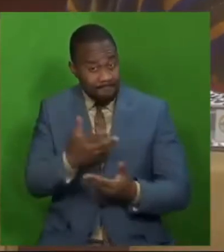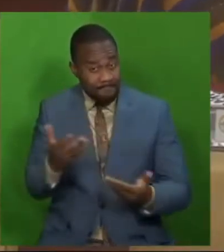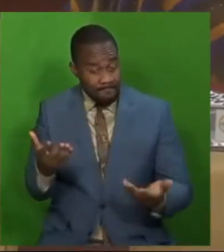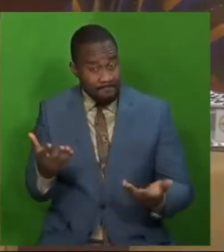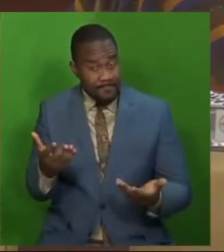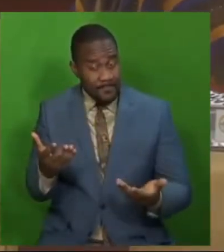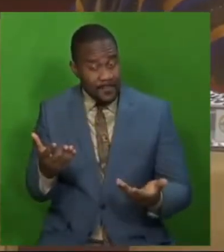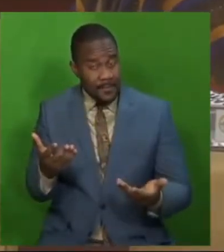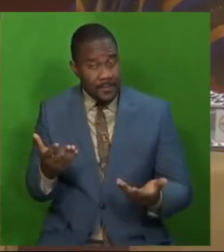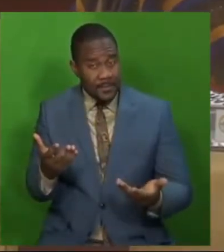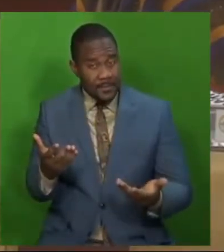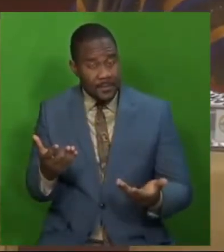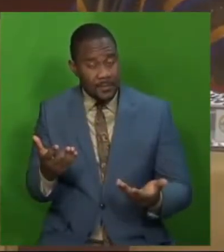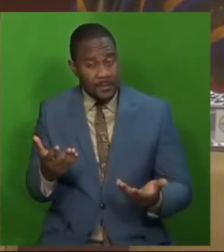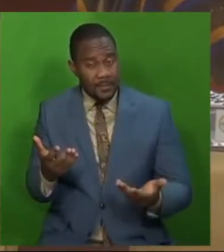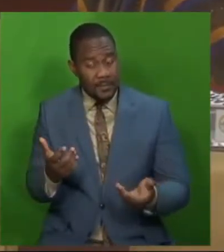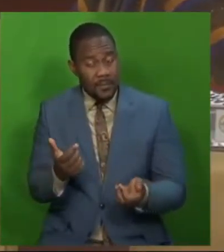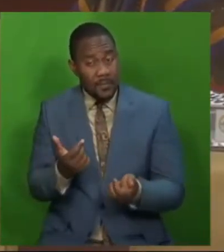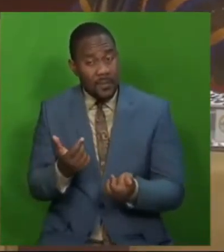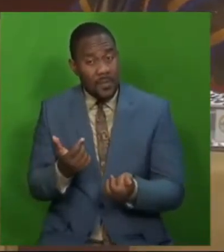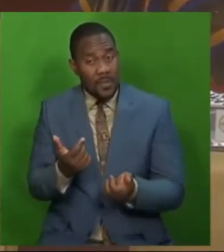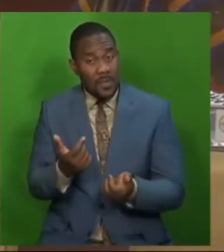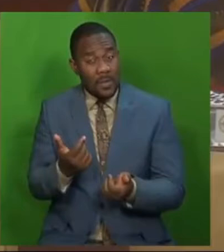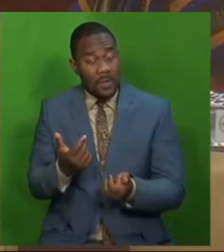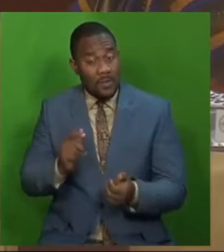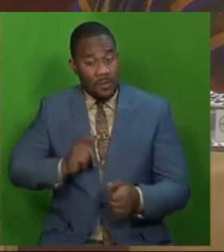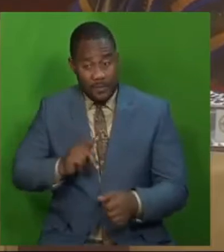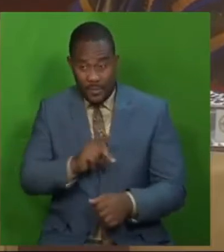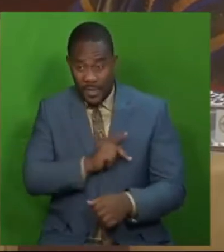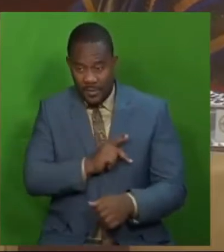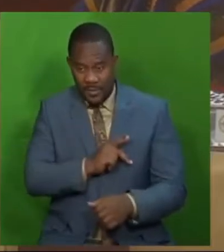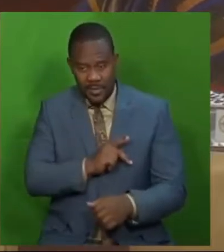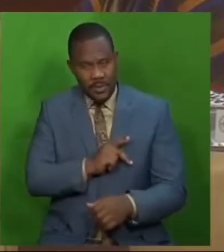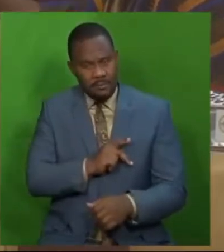address in 2017. Mr. Speaker,